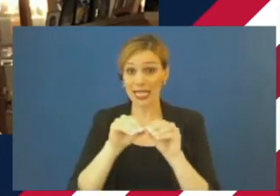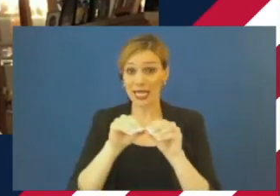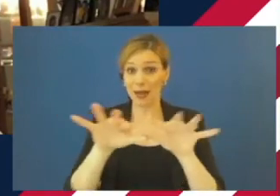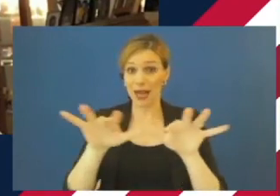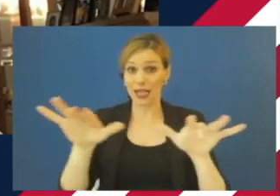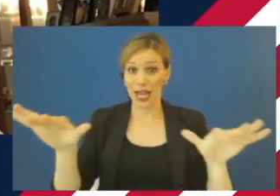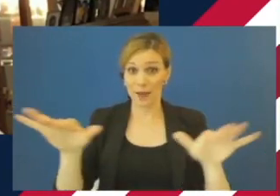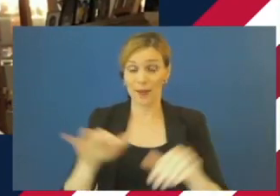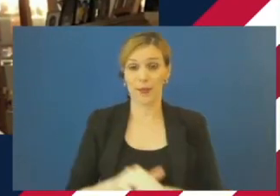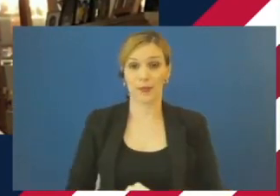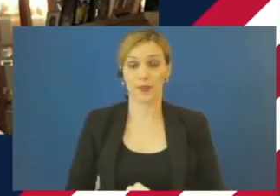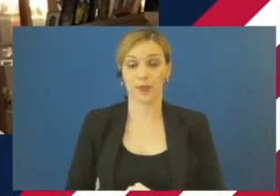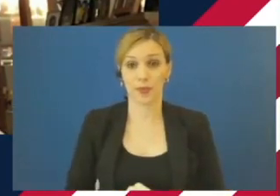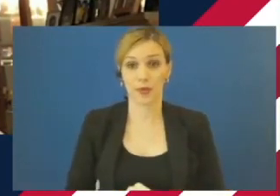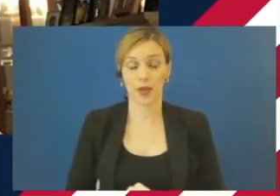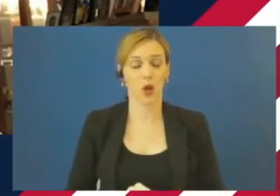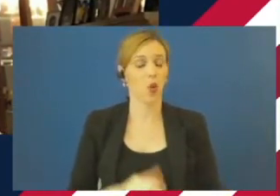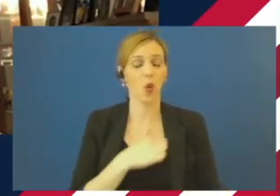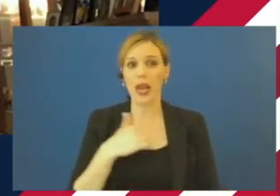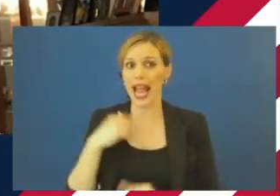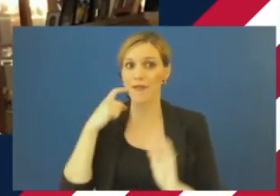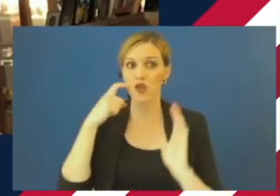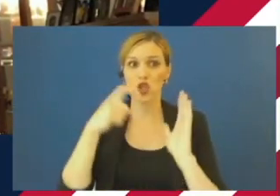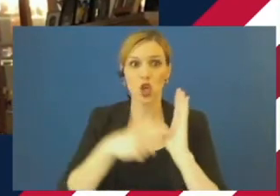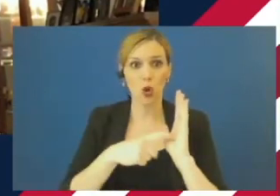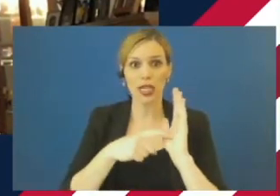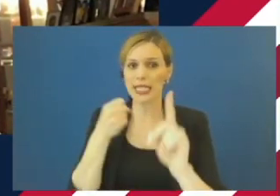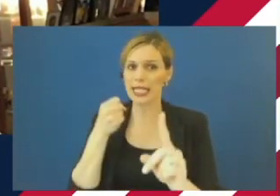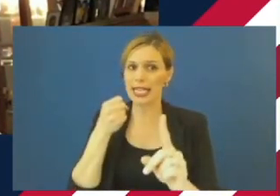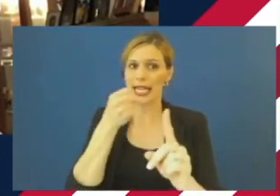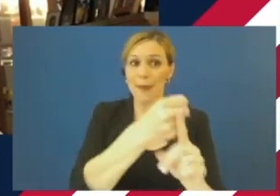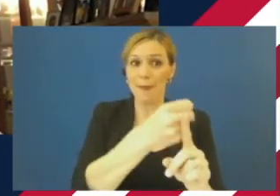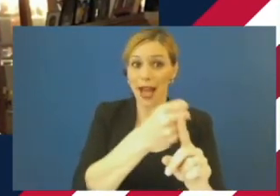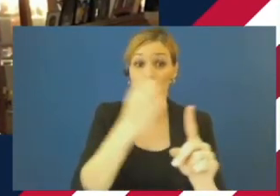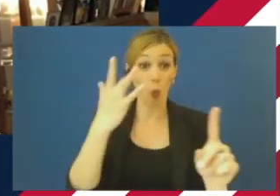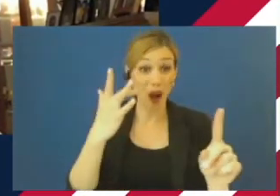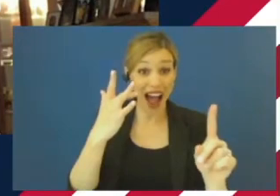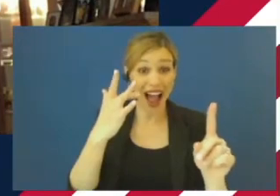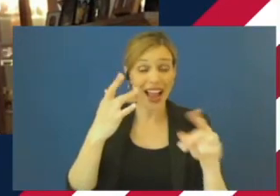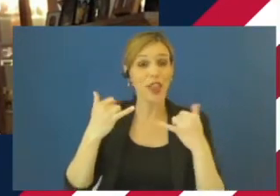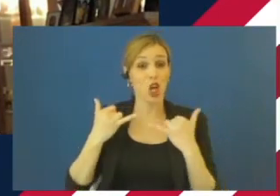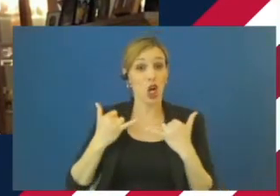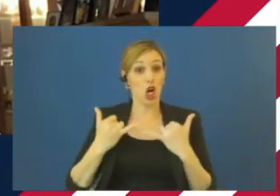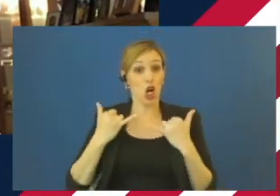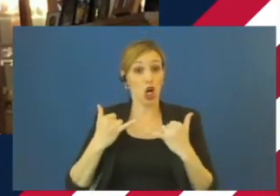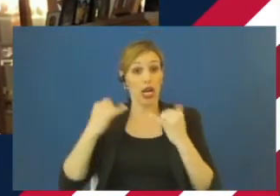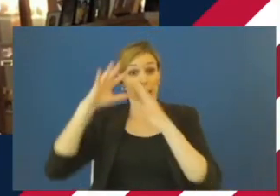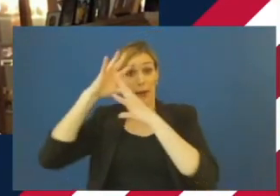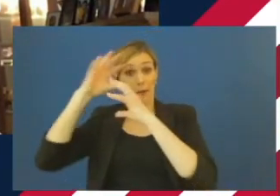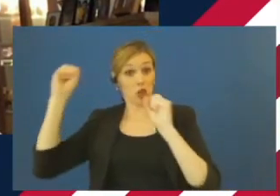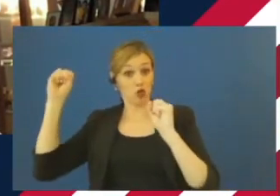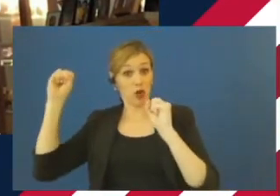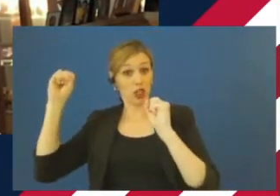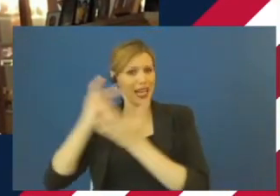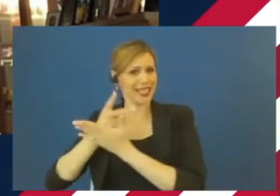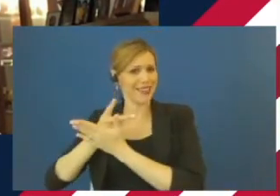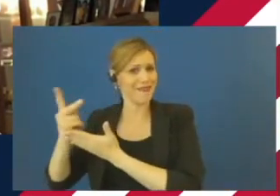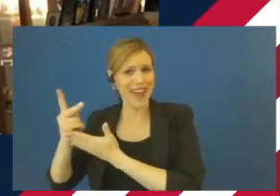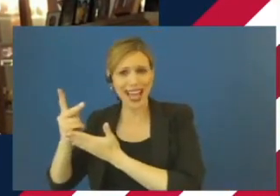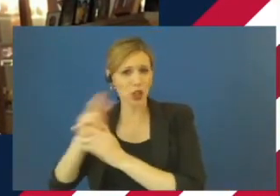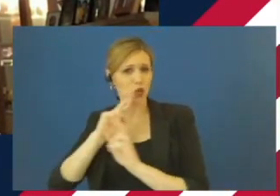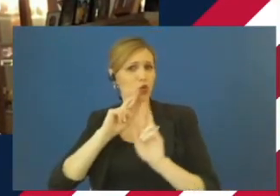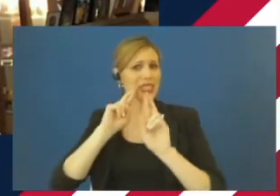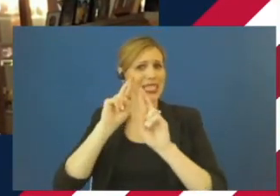the impact resulting from the failures of the current administration to prepare for and respond to the current national